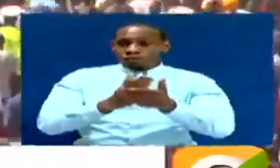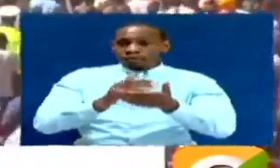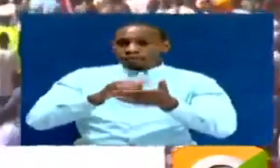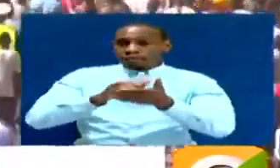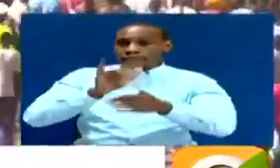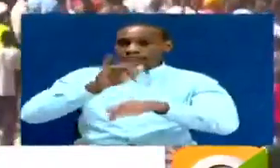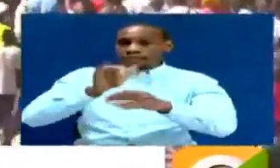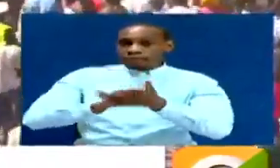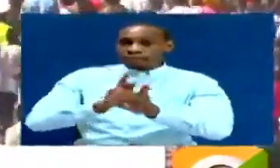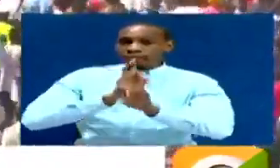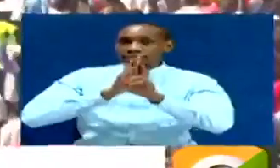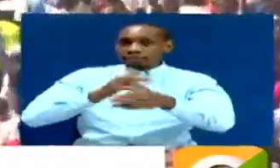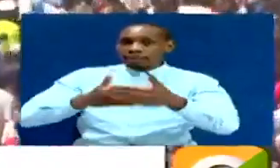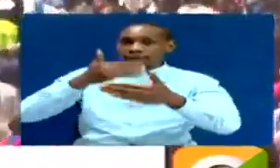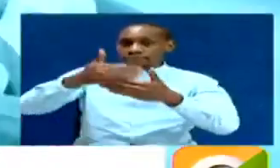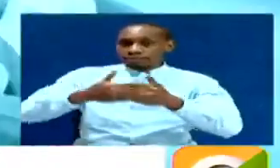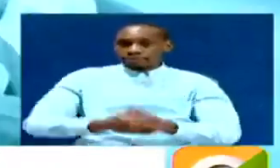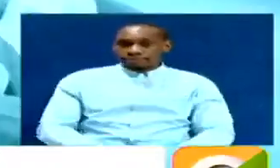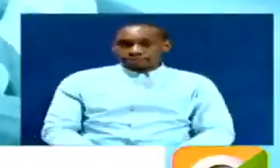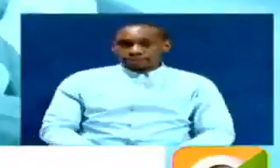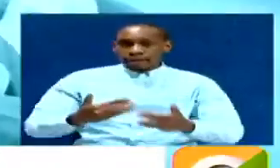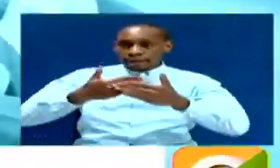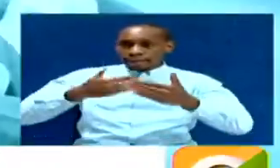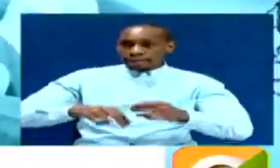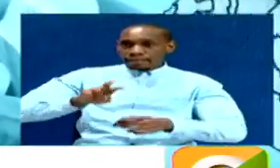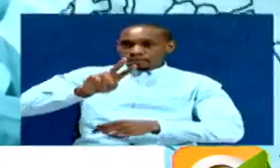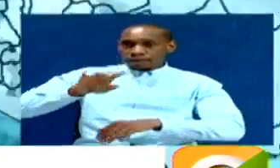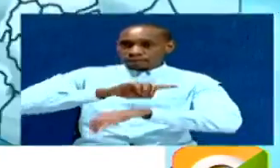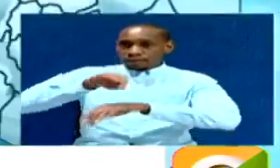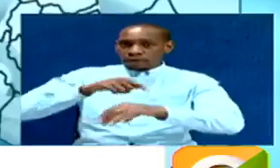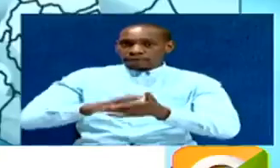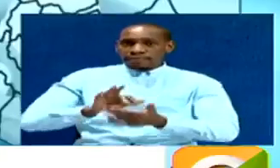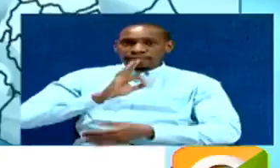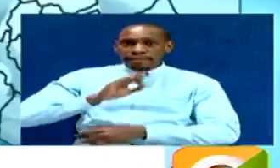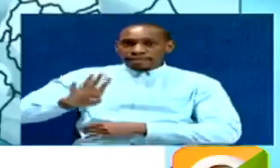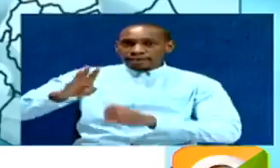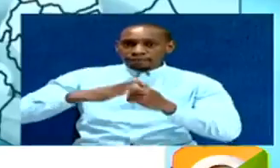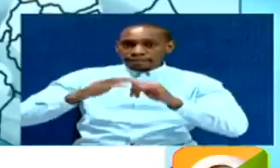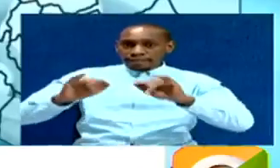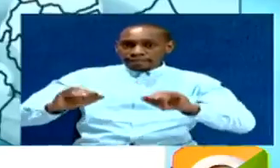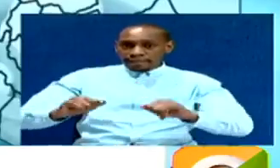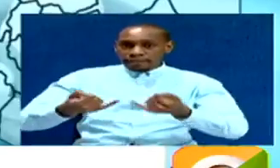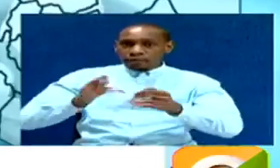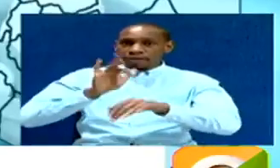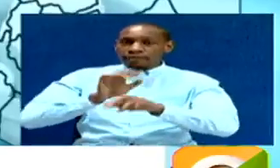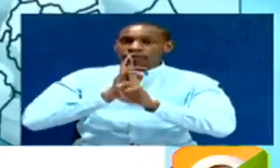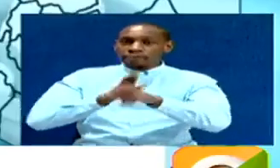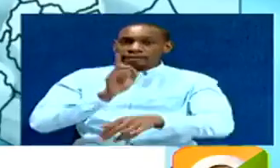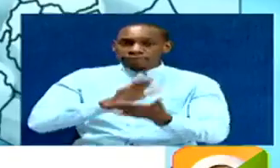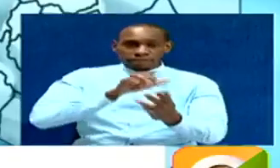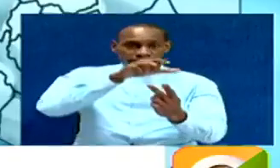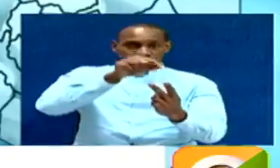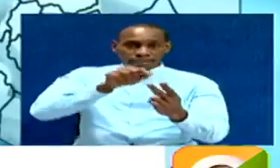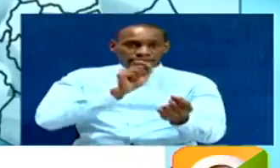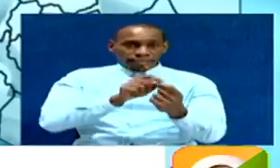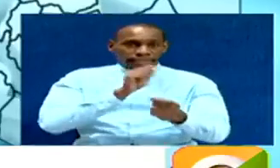will be in the infections recorded after. In the last 24 hours, 349 new infections have been recorded. From a